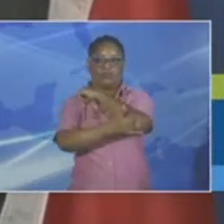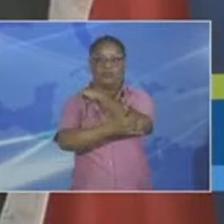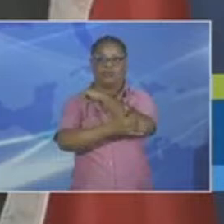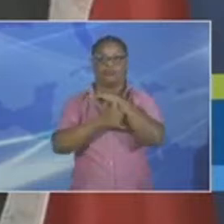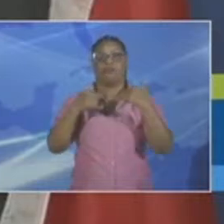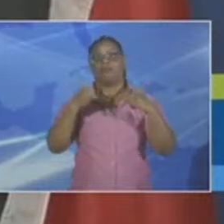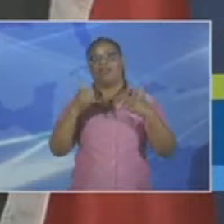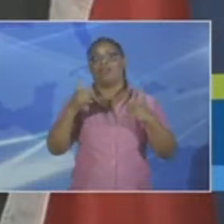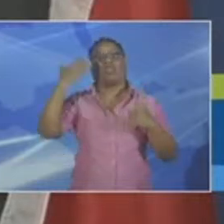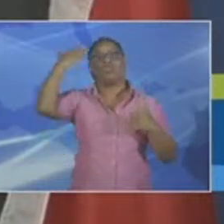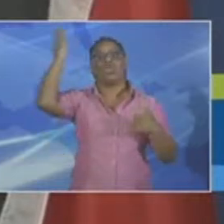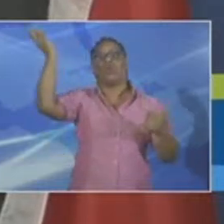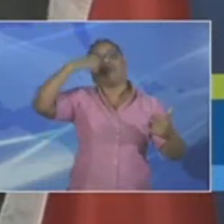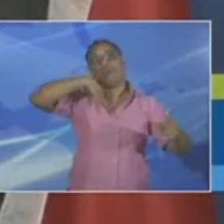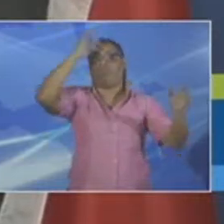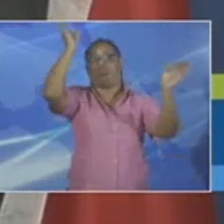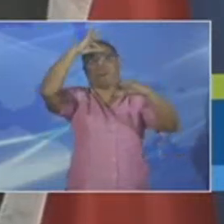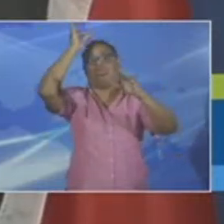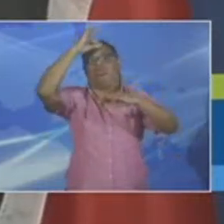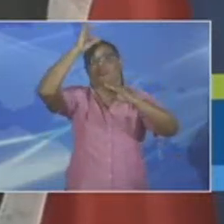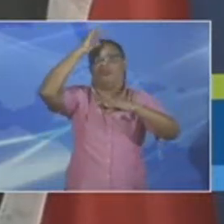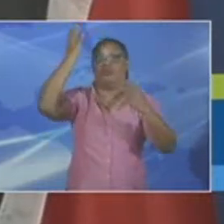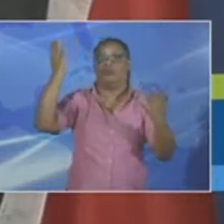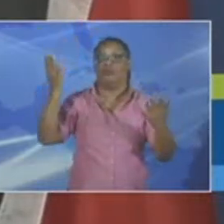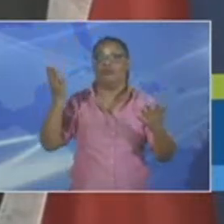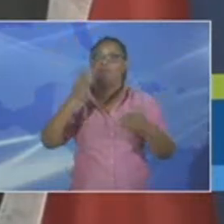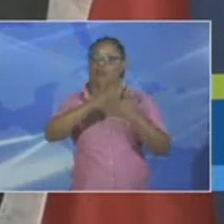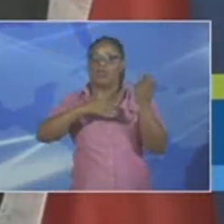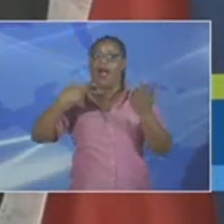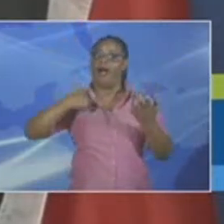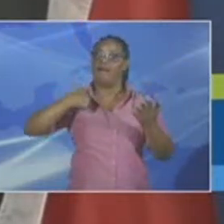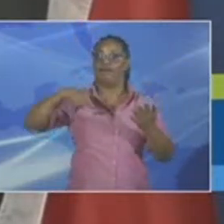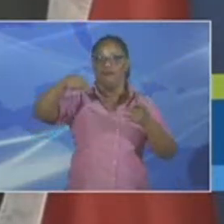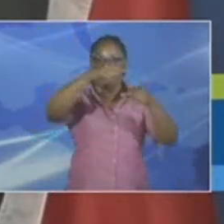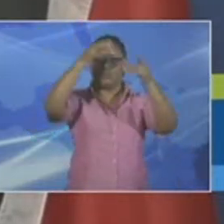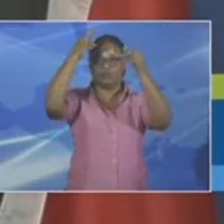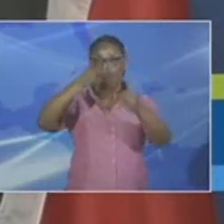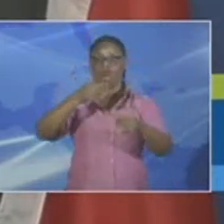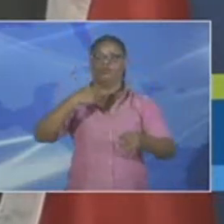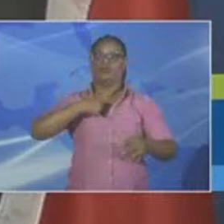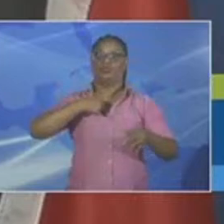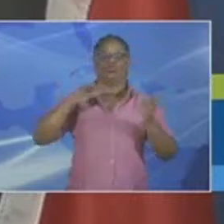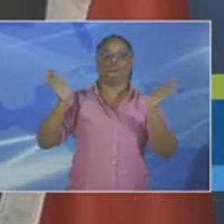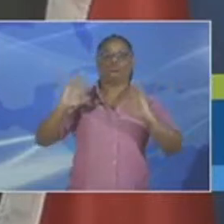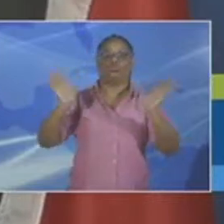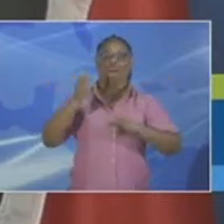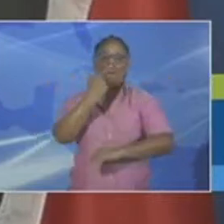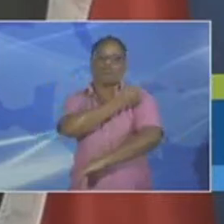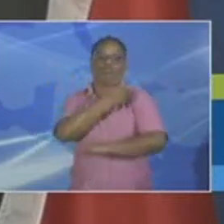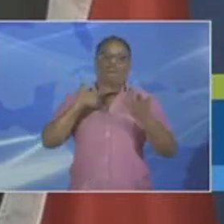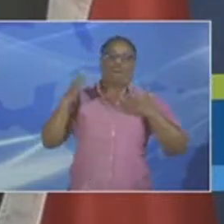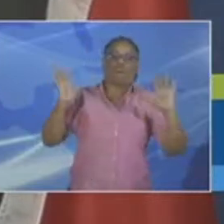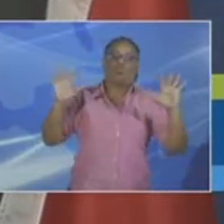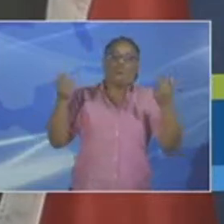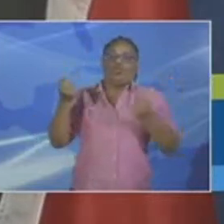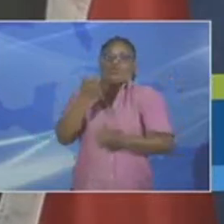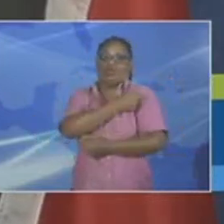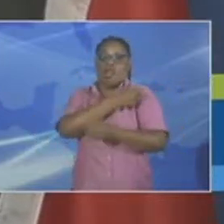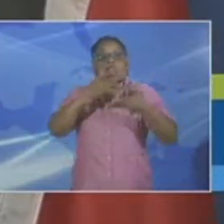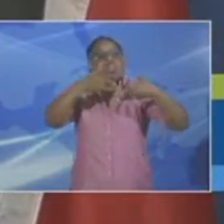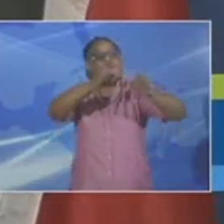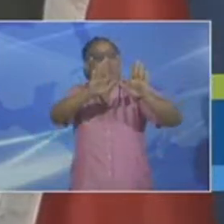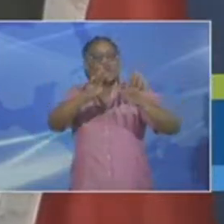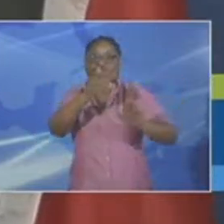taken the position that I will not get vaccinated. We've left that with you. We've encouraged you, we've pushed you,